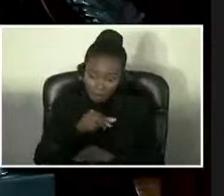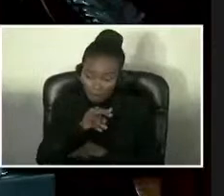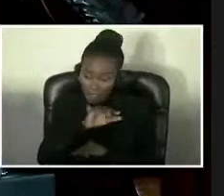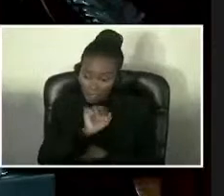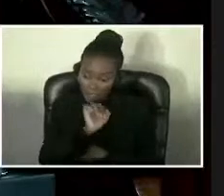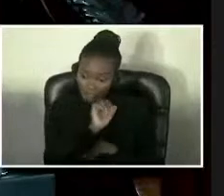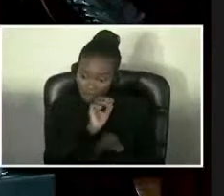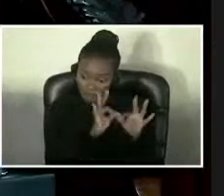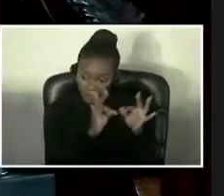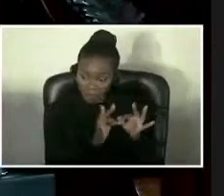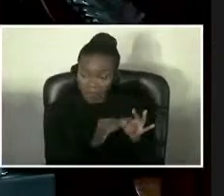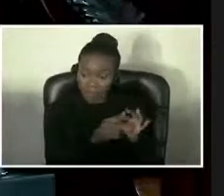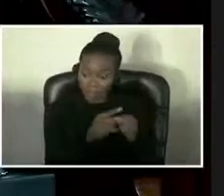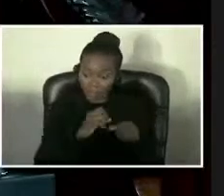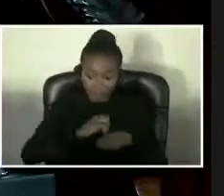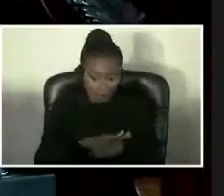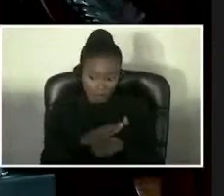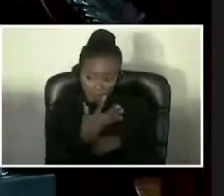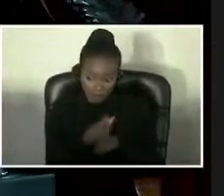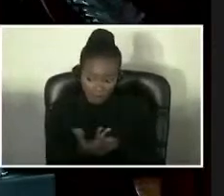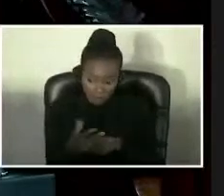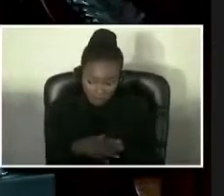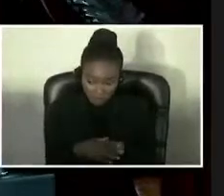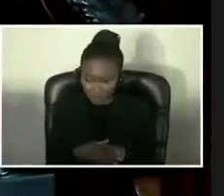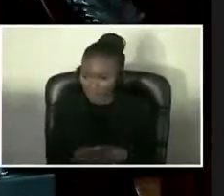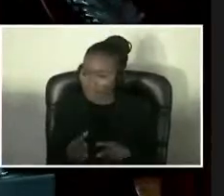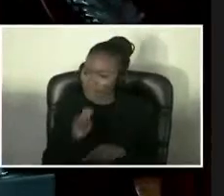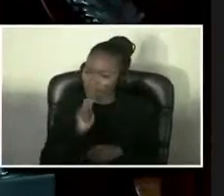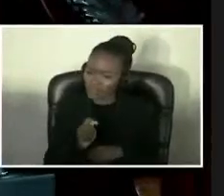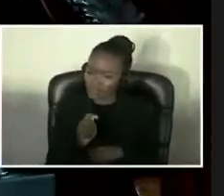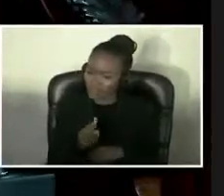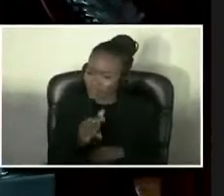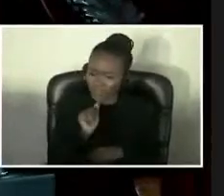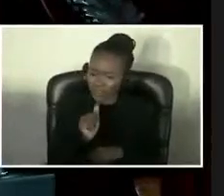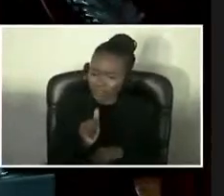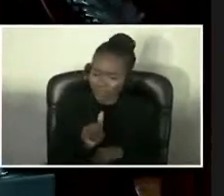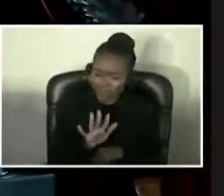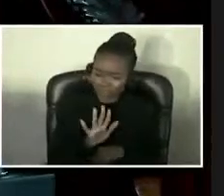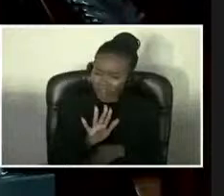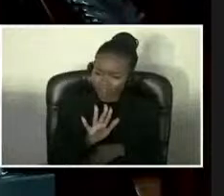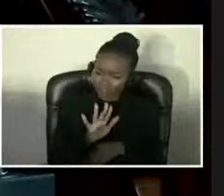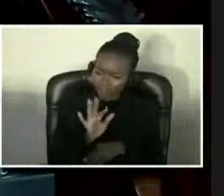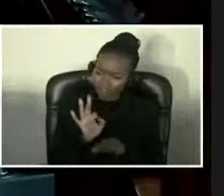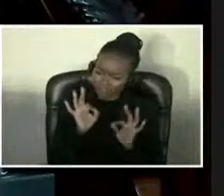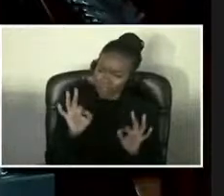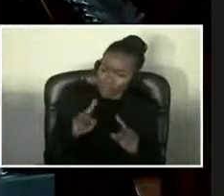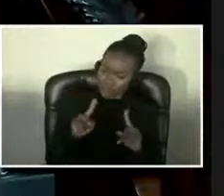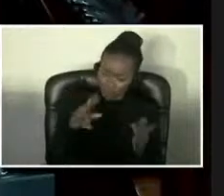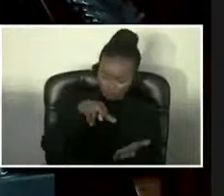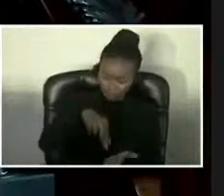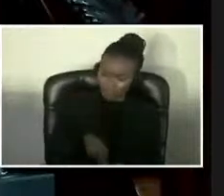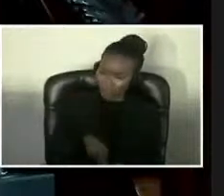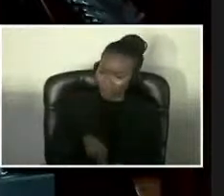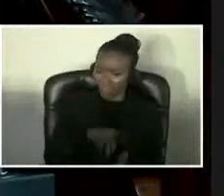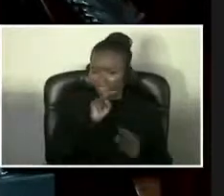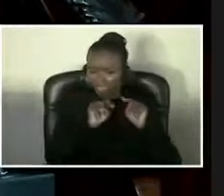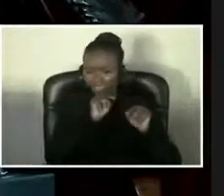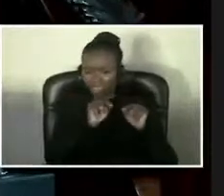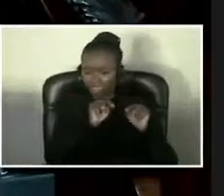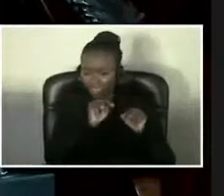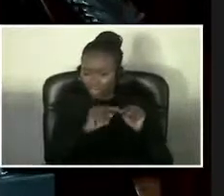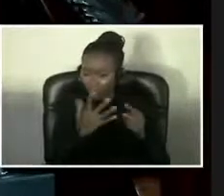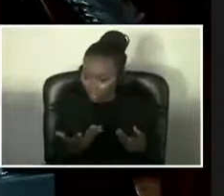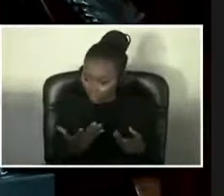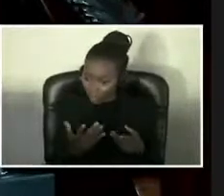so so so you know it's it's just not right to come and grandstand on things as a nasty when you deal with health